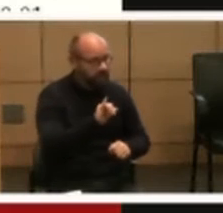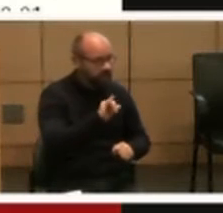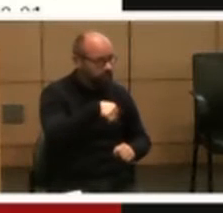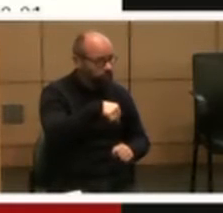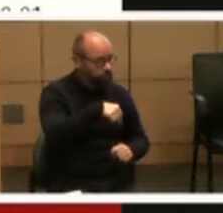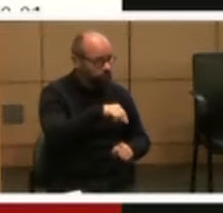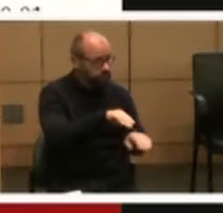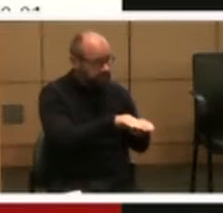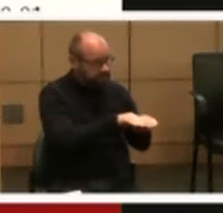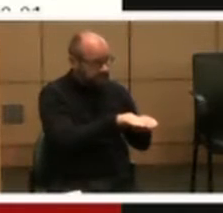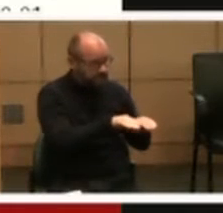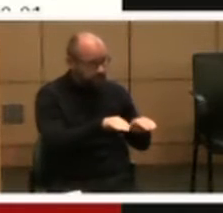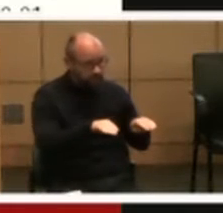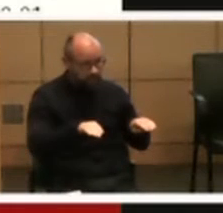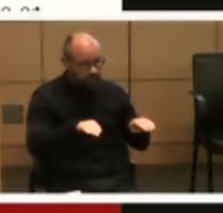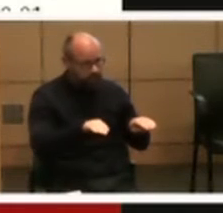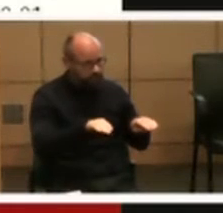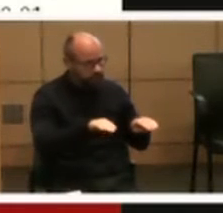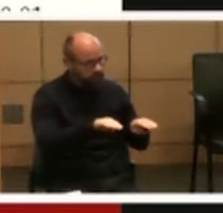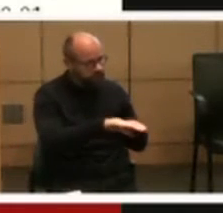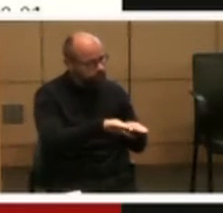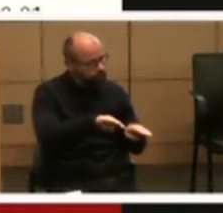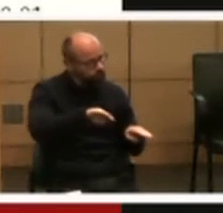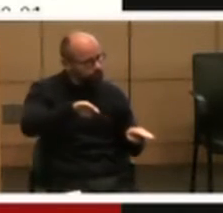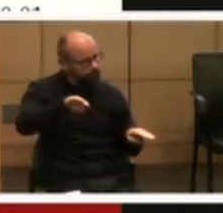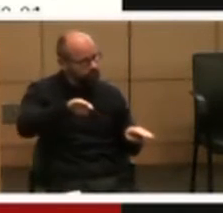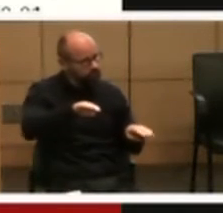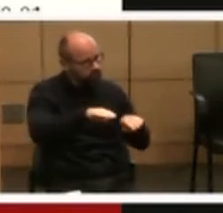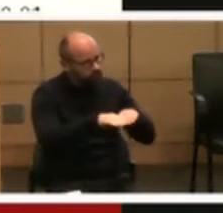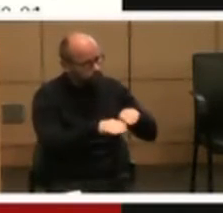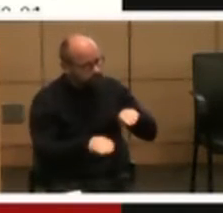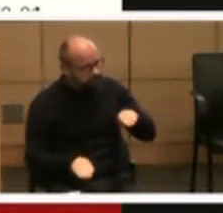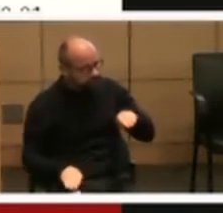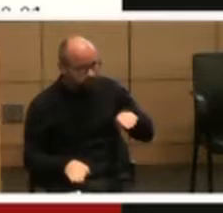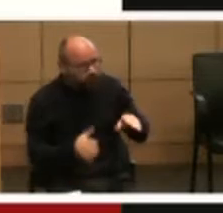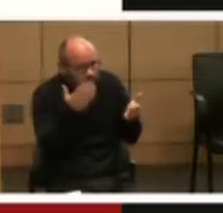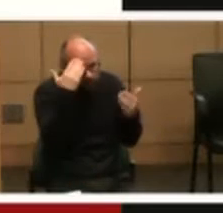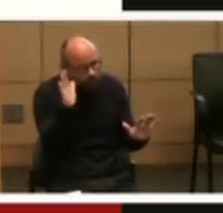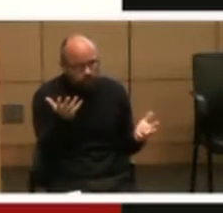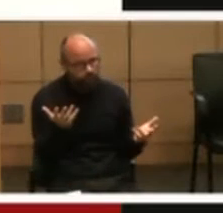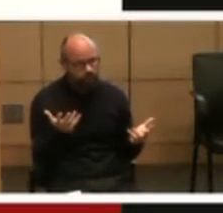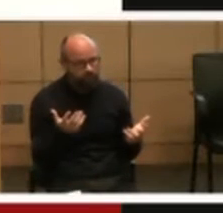they improve over time, or do they worsen over time? We don't know.